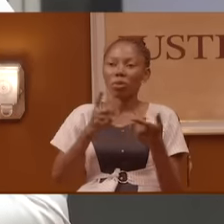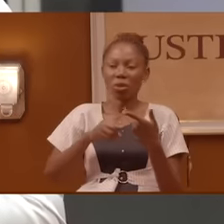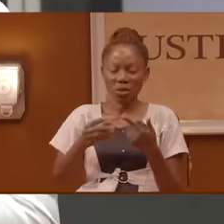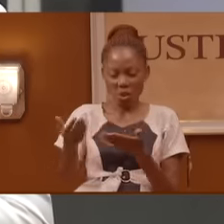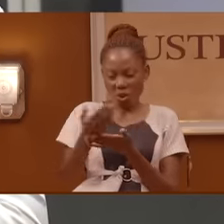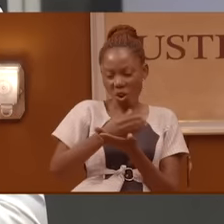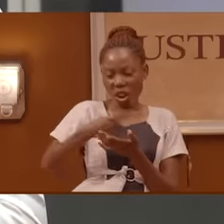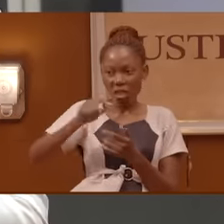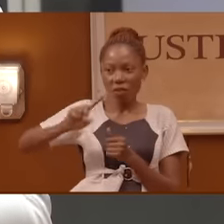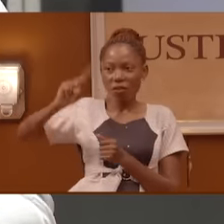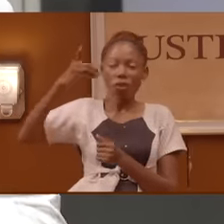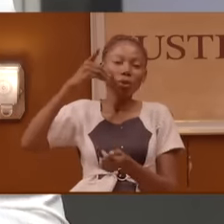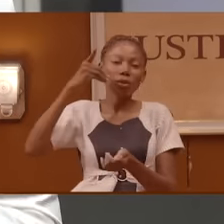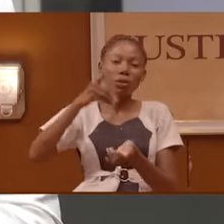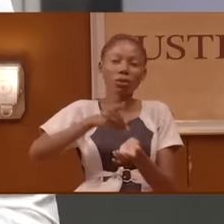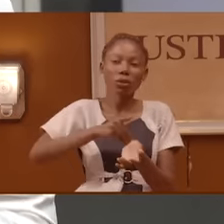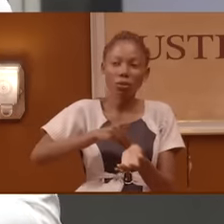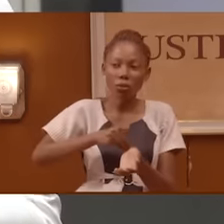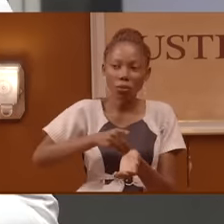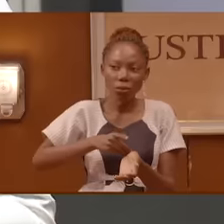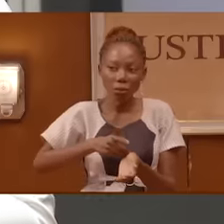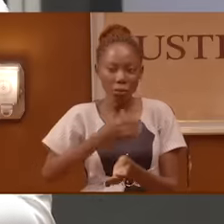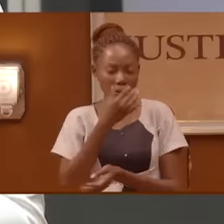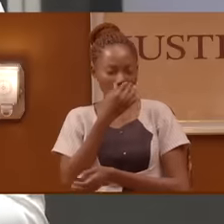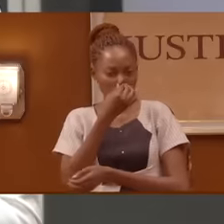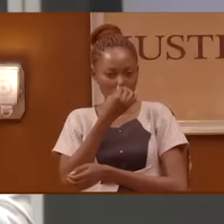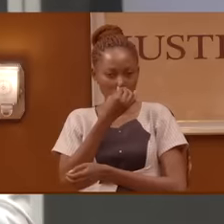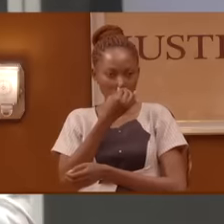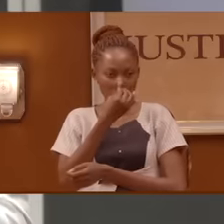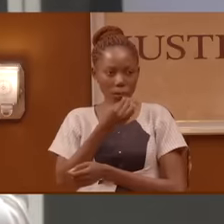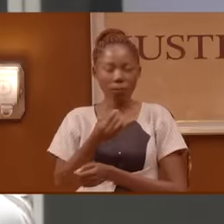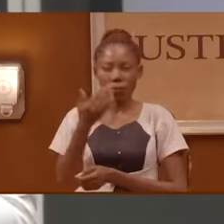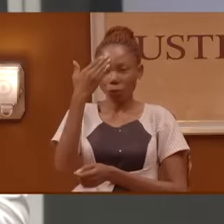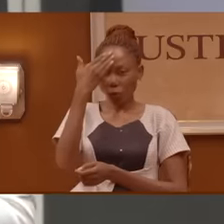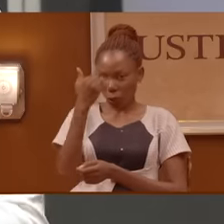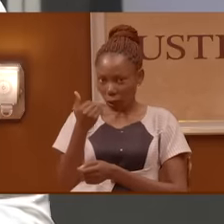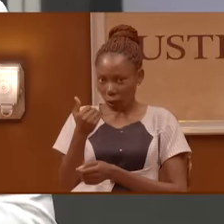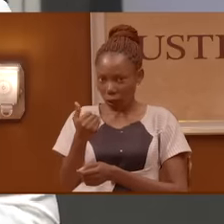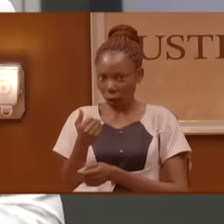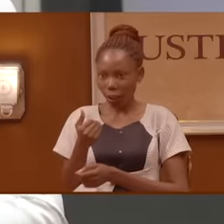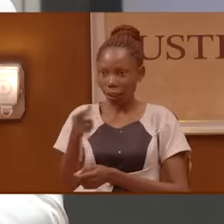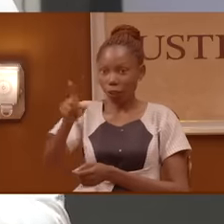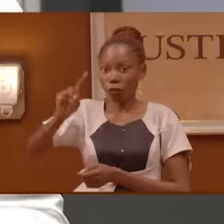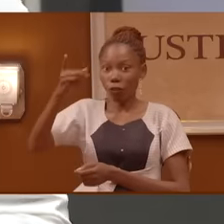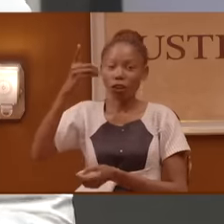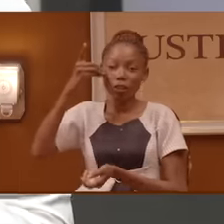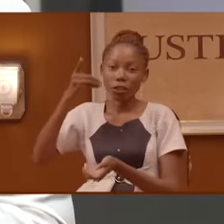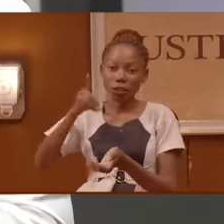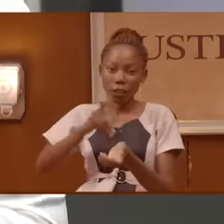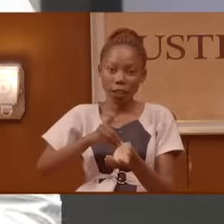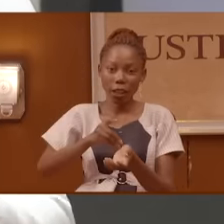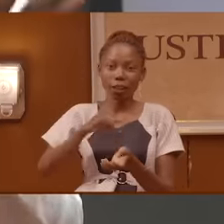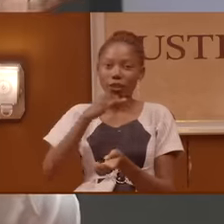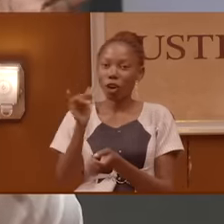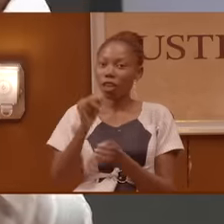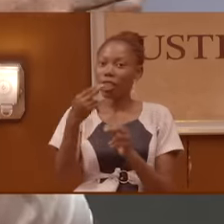girl. My mom said, oh, no, that they shouldn't be bringing this up. I'm just, that it will give me a lot of stress at this time and all that. But the sister was saying